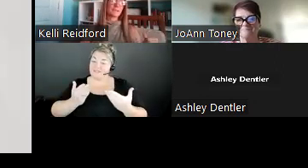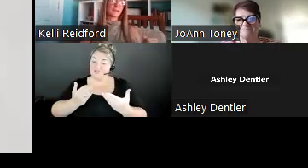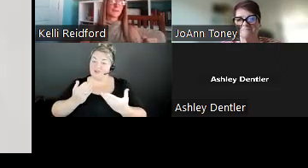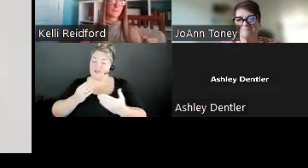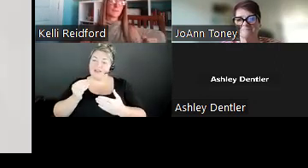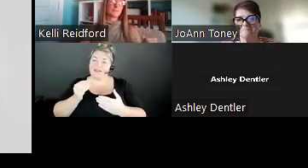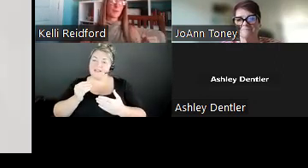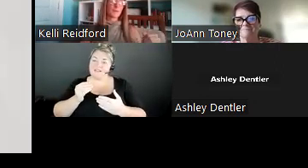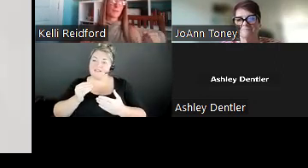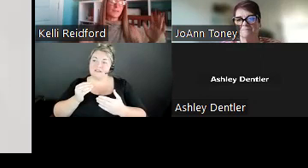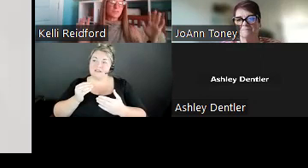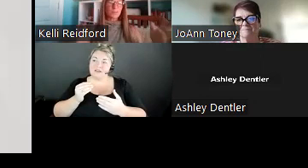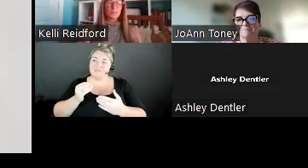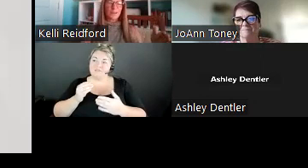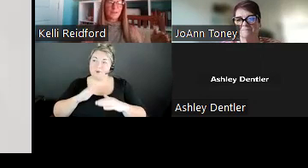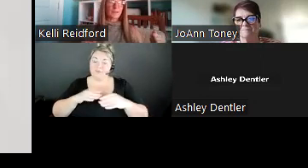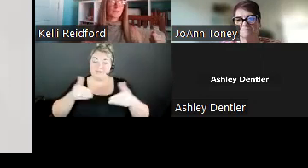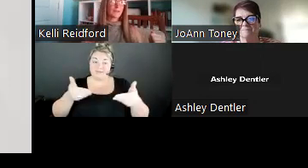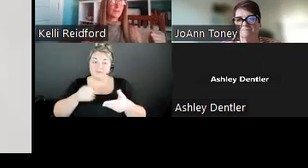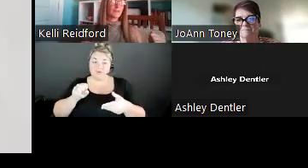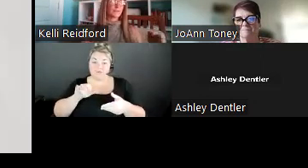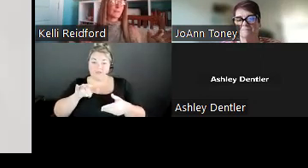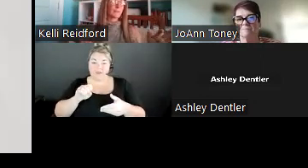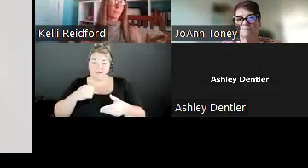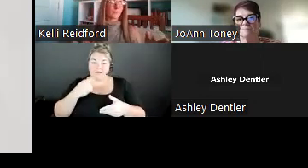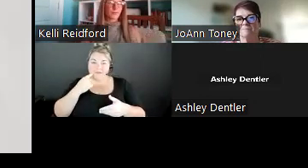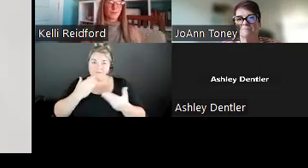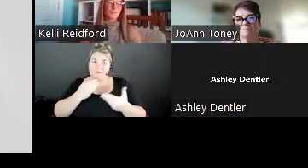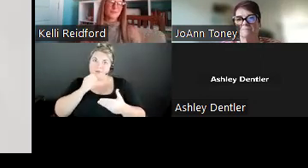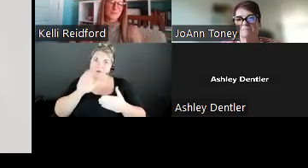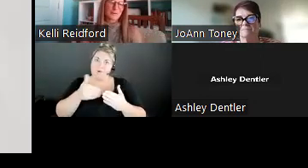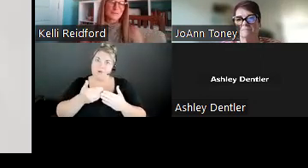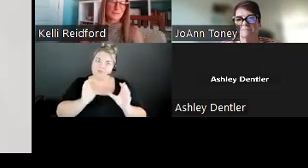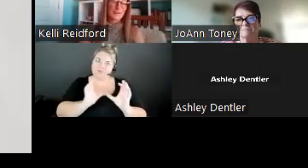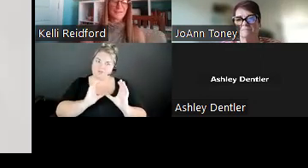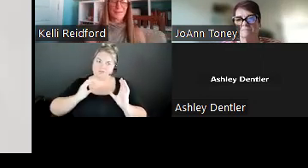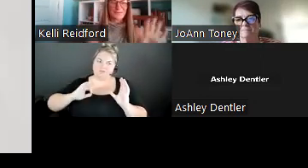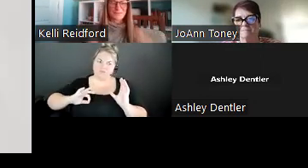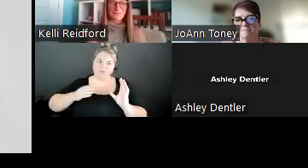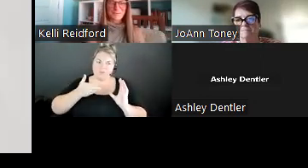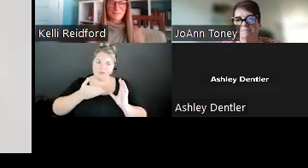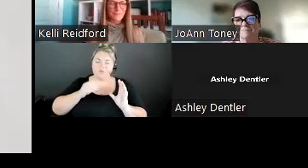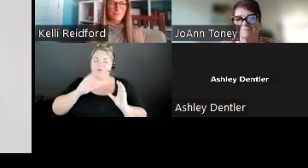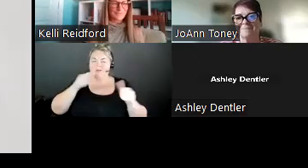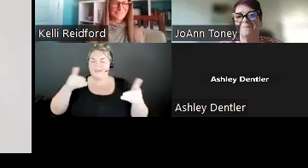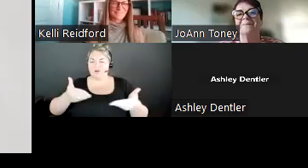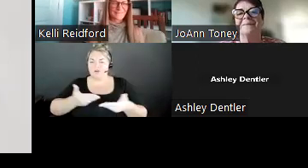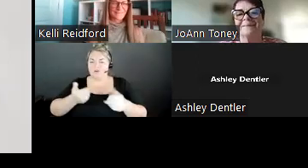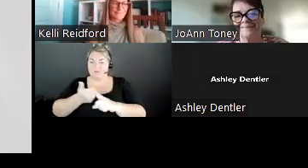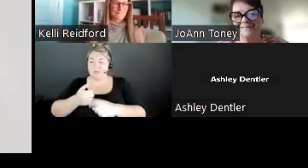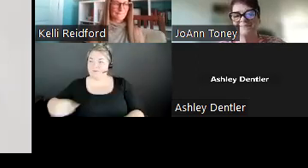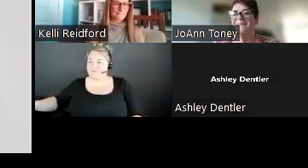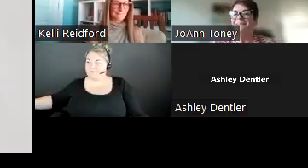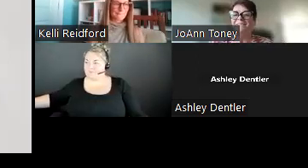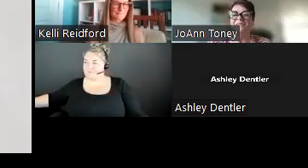And on the intro slide, I think maybe not all of her credentials were there, so I can let her introduce herself.